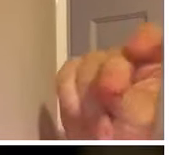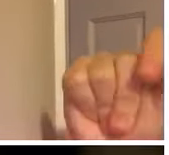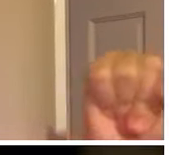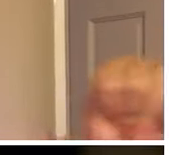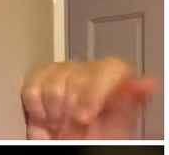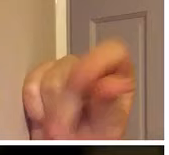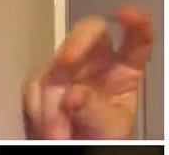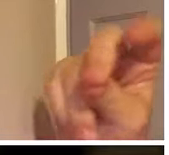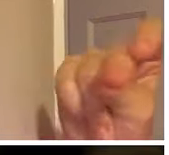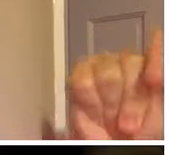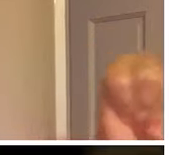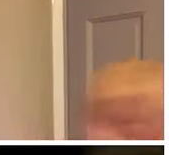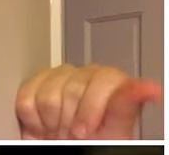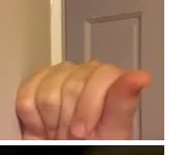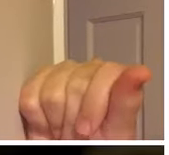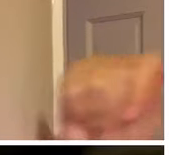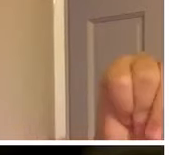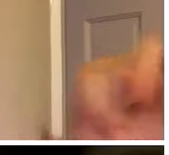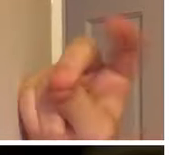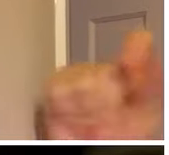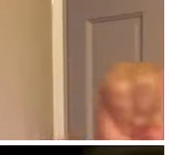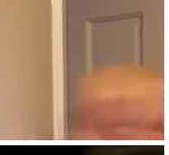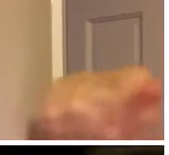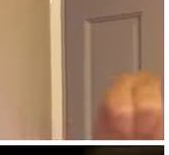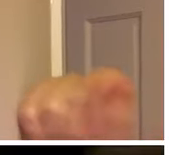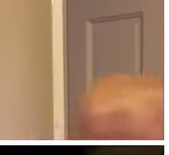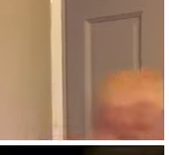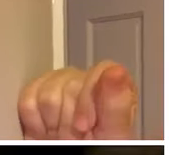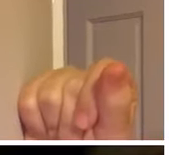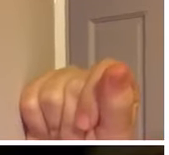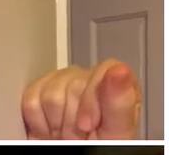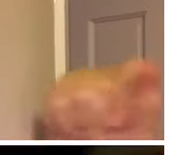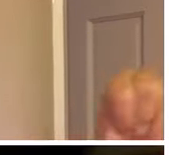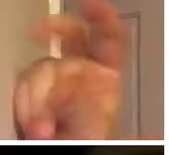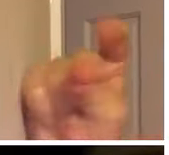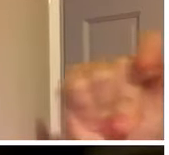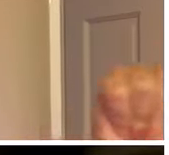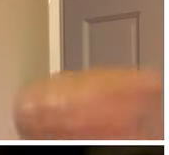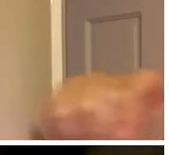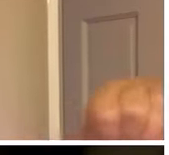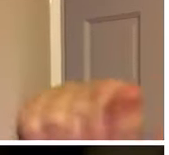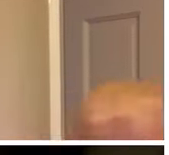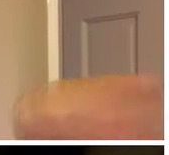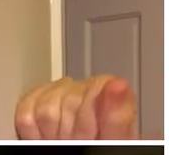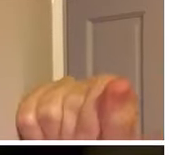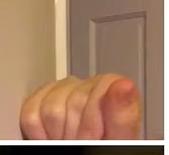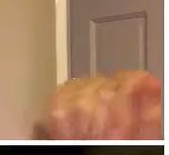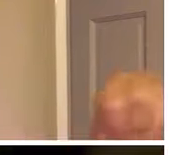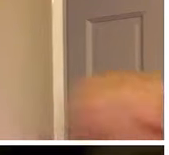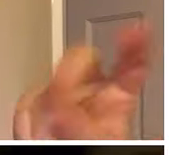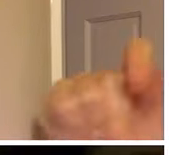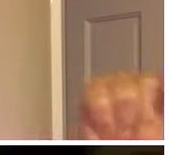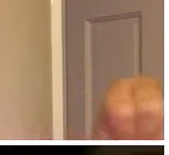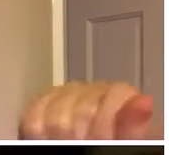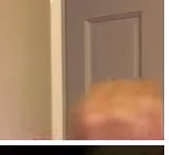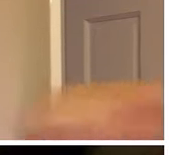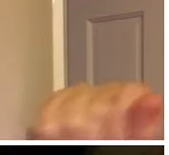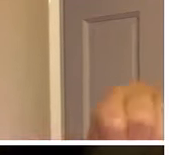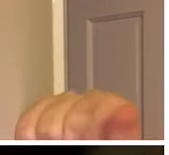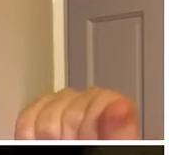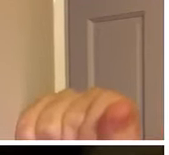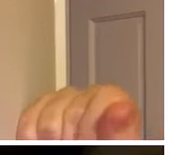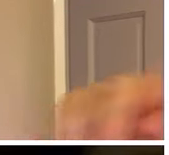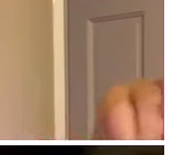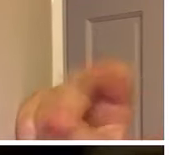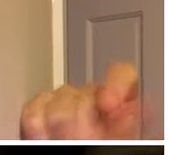never know So I kiss you longer, baby, any chance